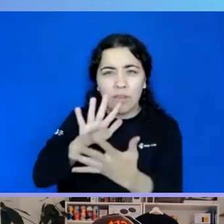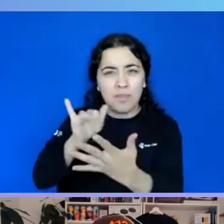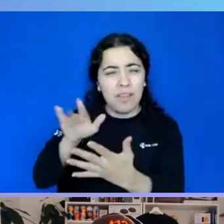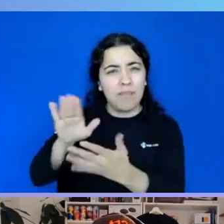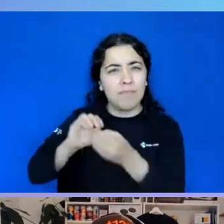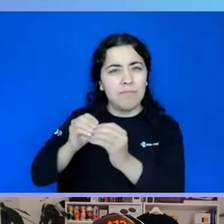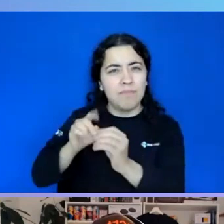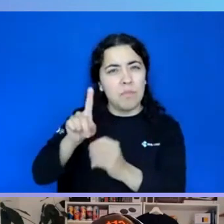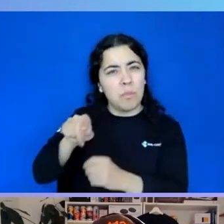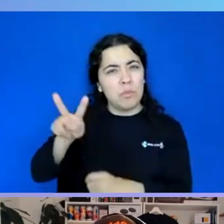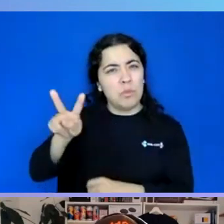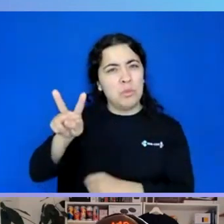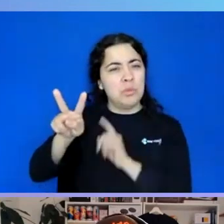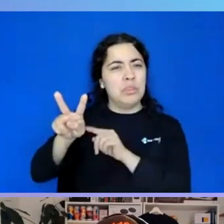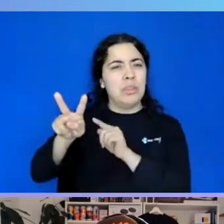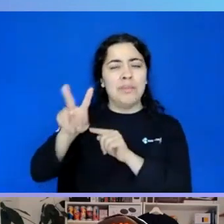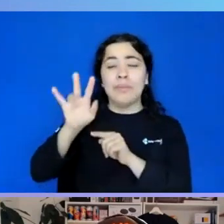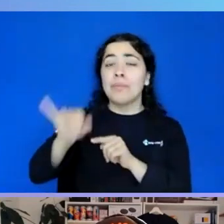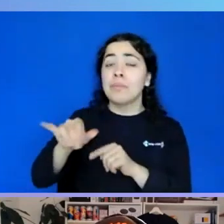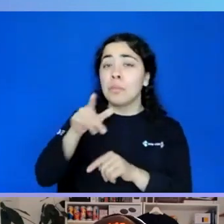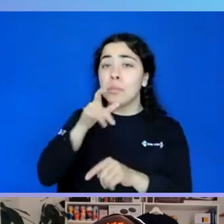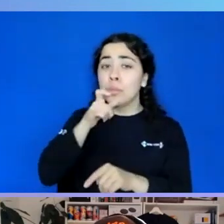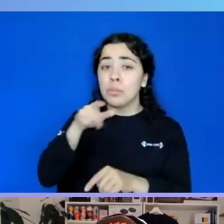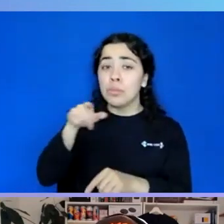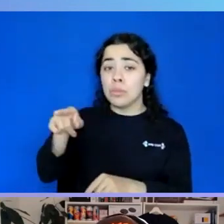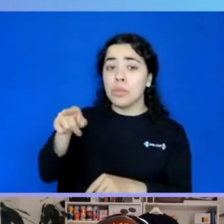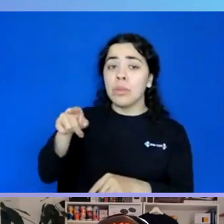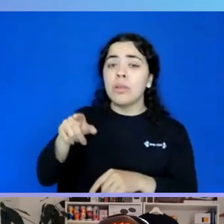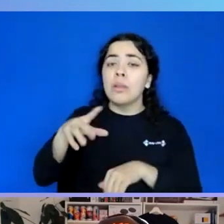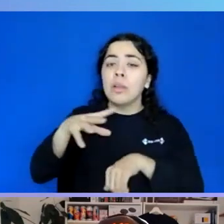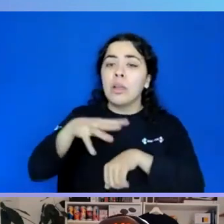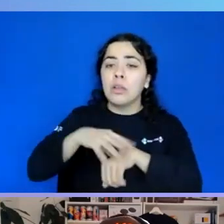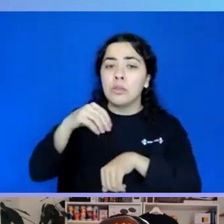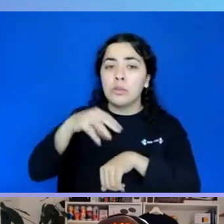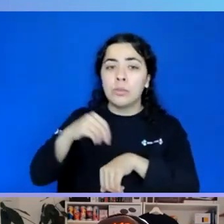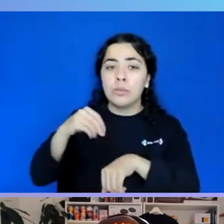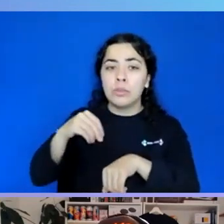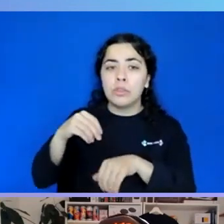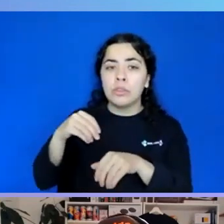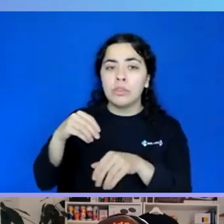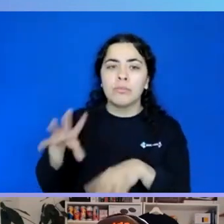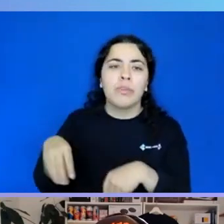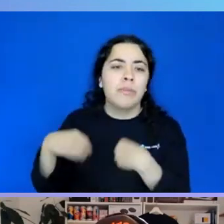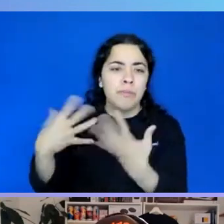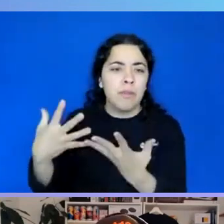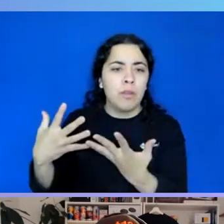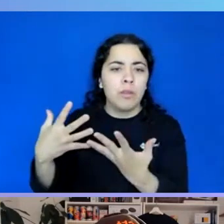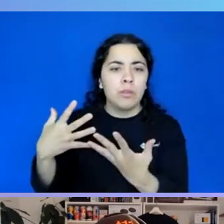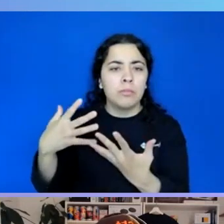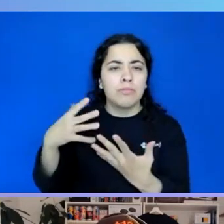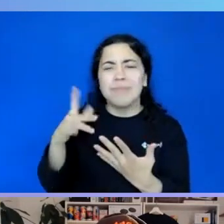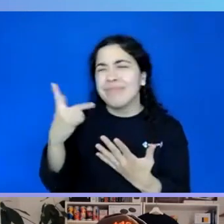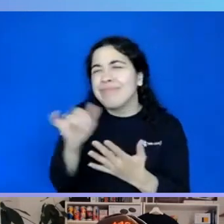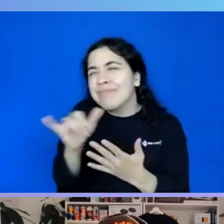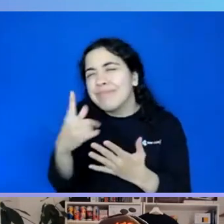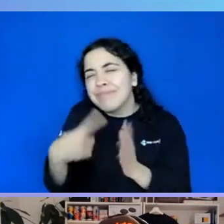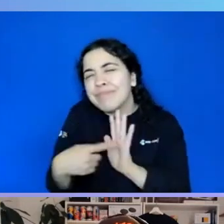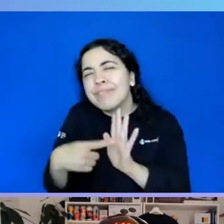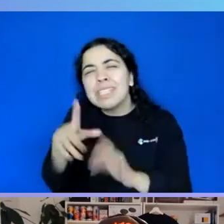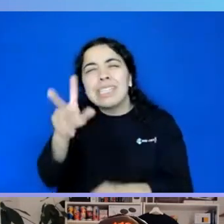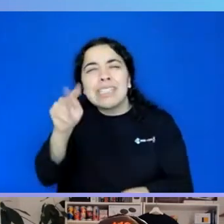from a Swedish lottery provider, which has like a TV game as